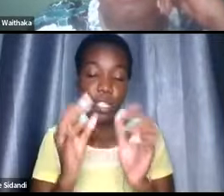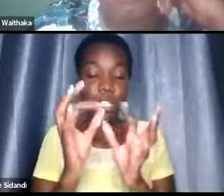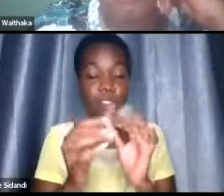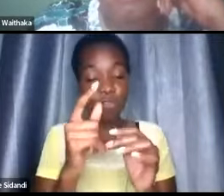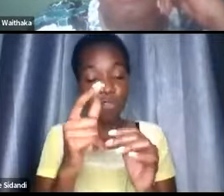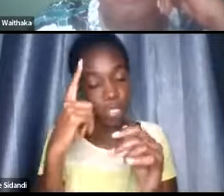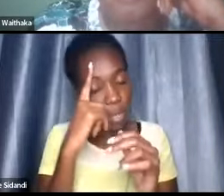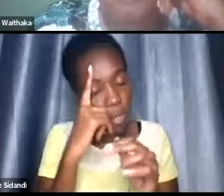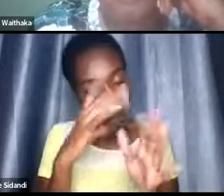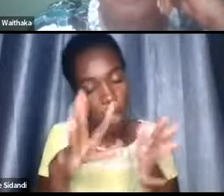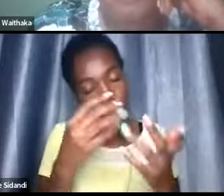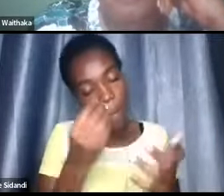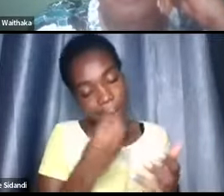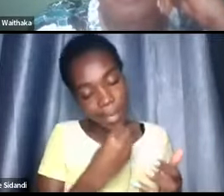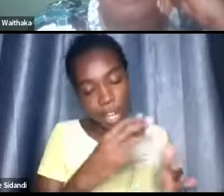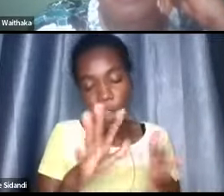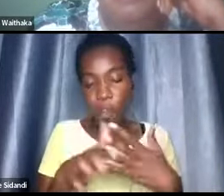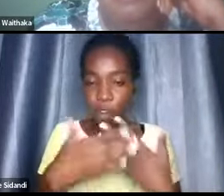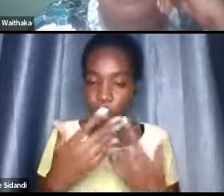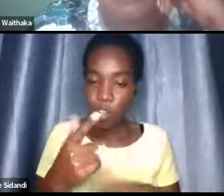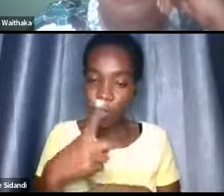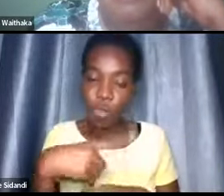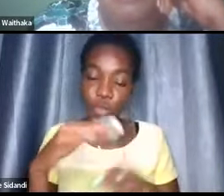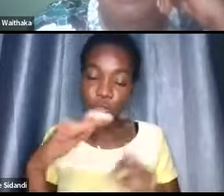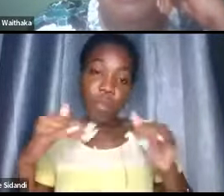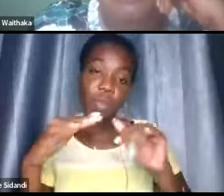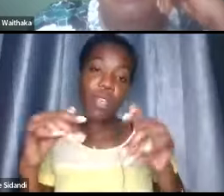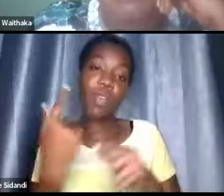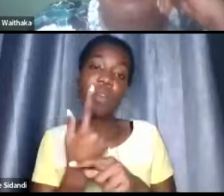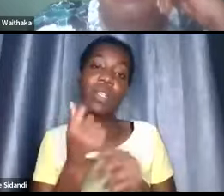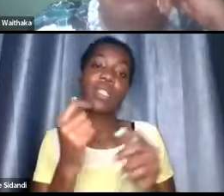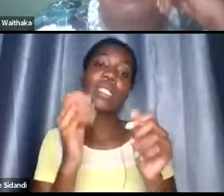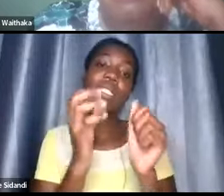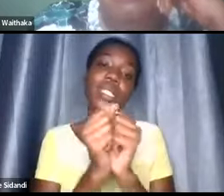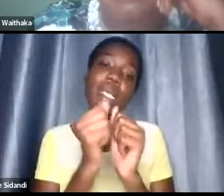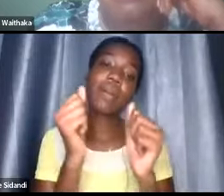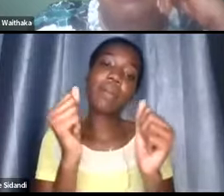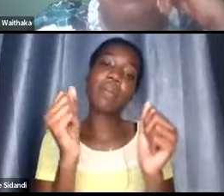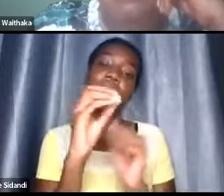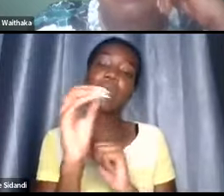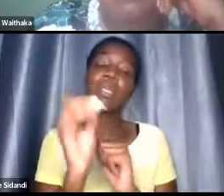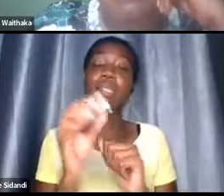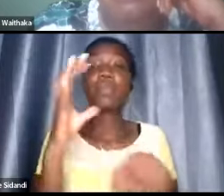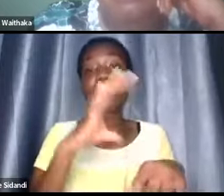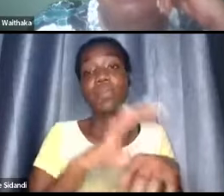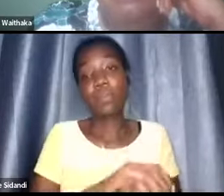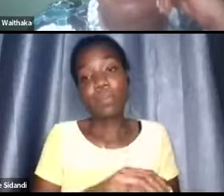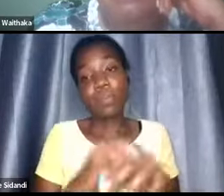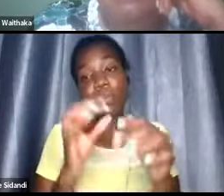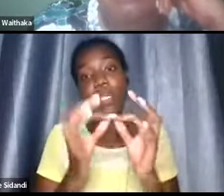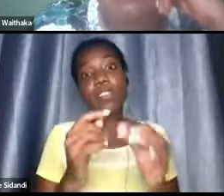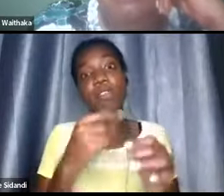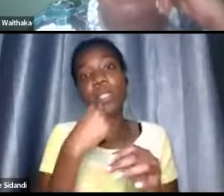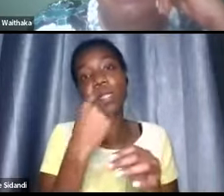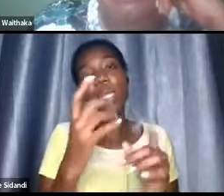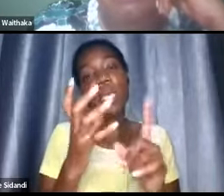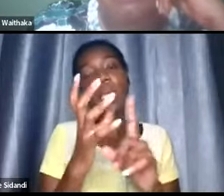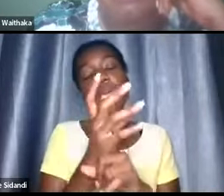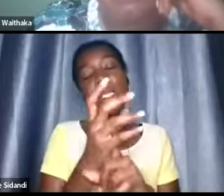you're going to eat, or you're just going for swimming. You'll get a 10% offer if you mention Get It Right with the Tara Solutions